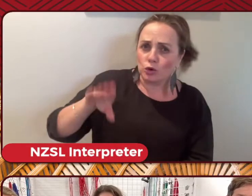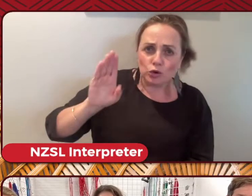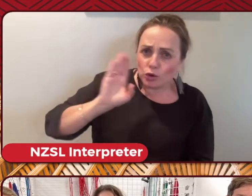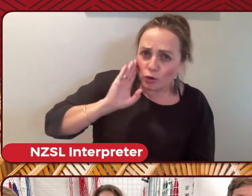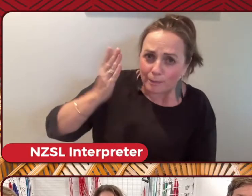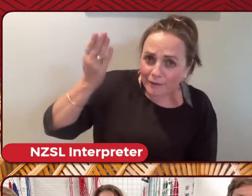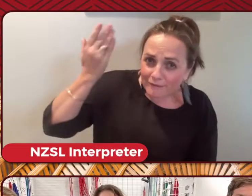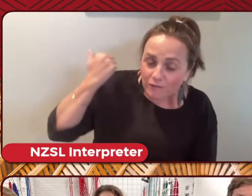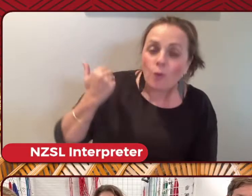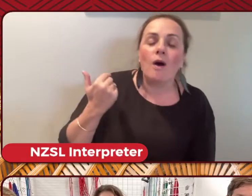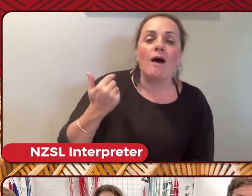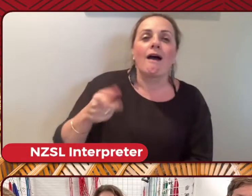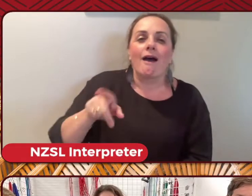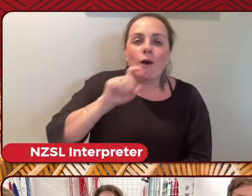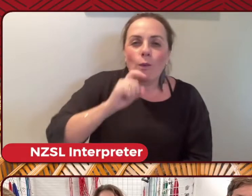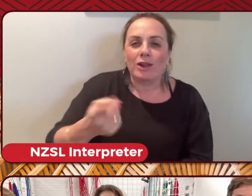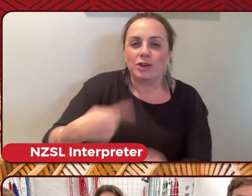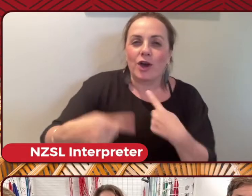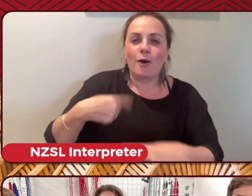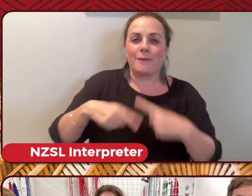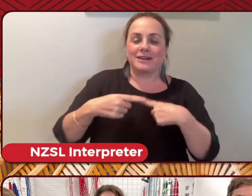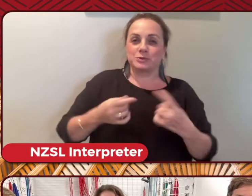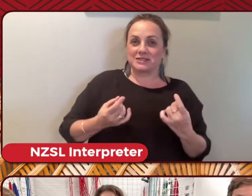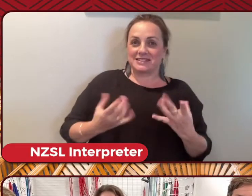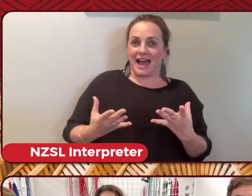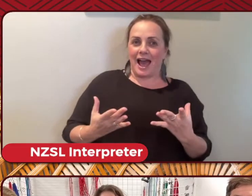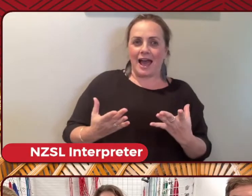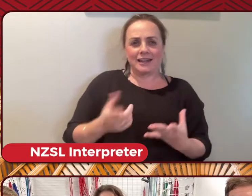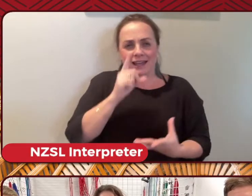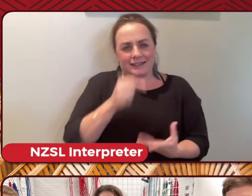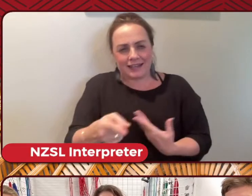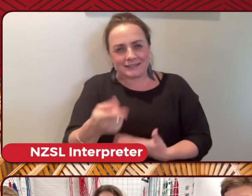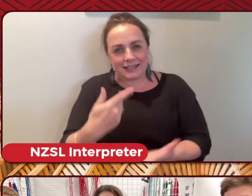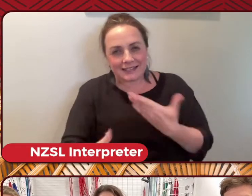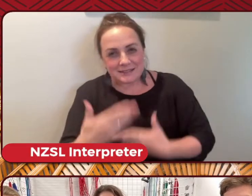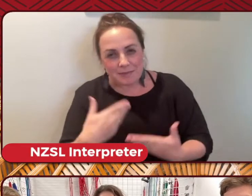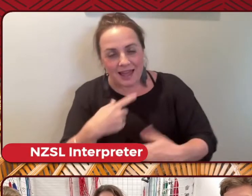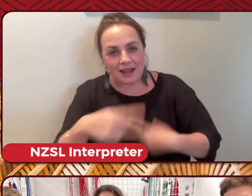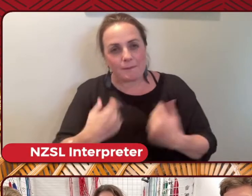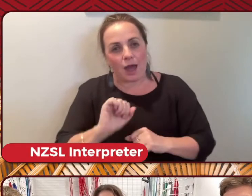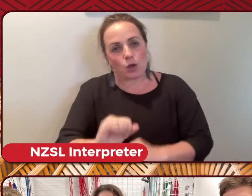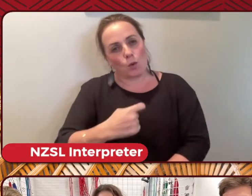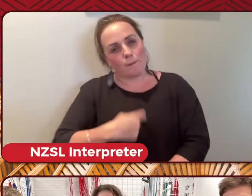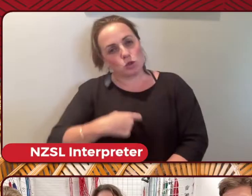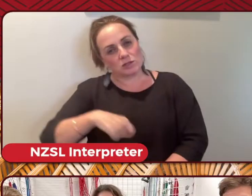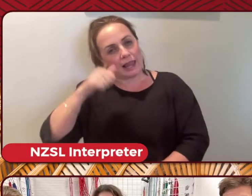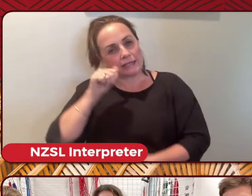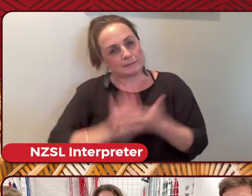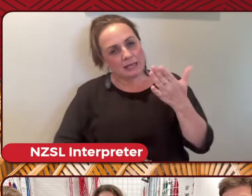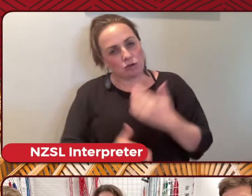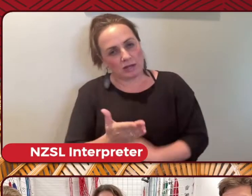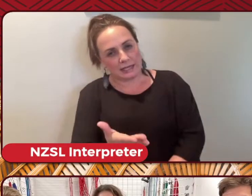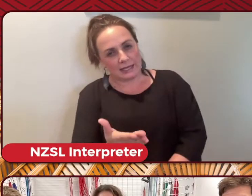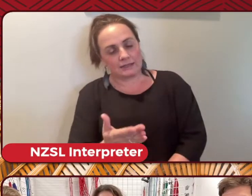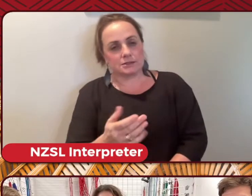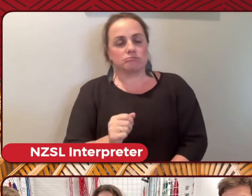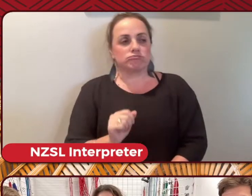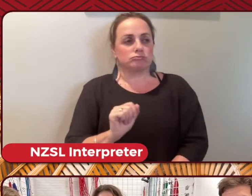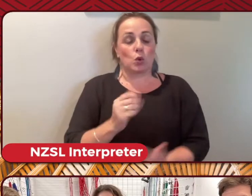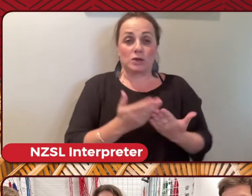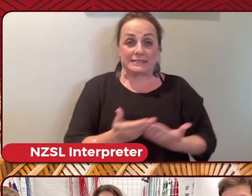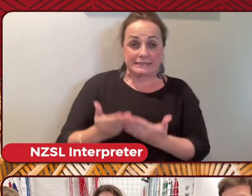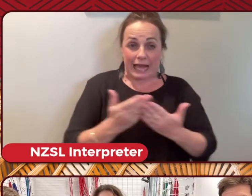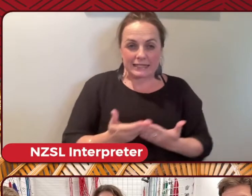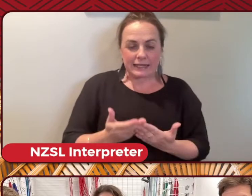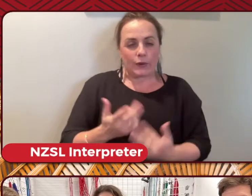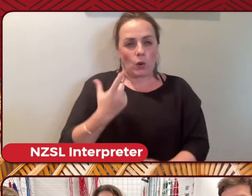go right back to the beginning. Talk to us about your personal experience, your studies, and what led